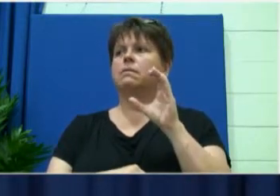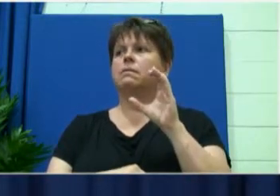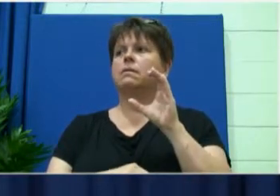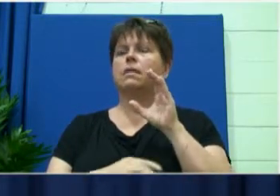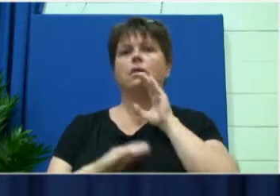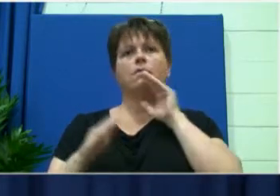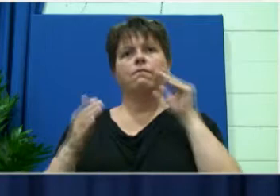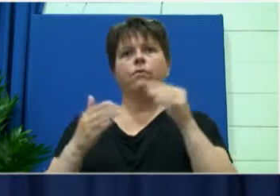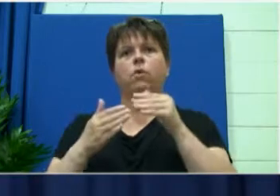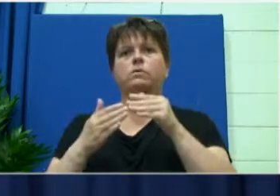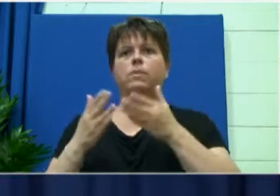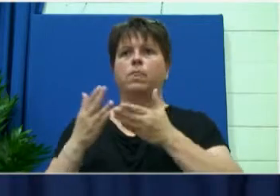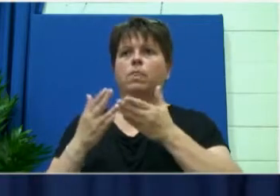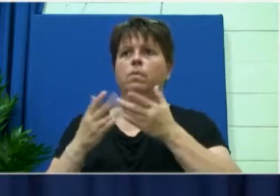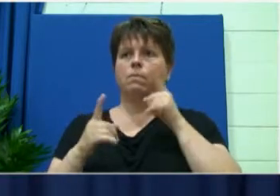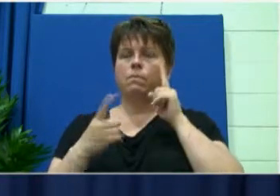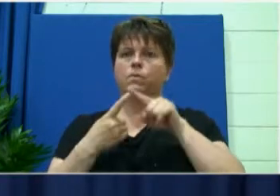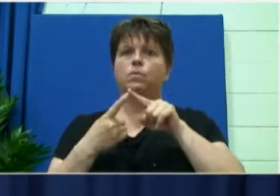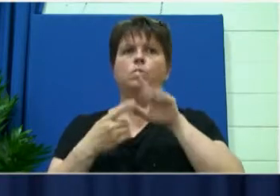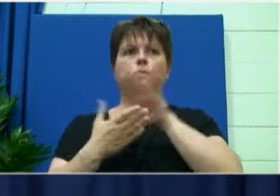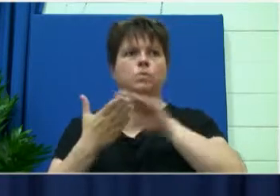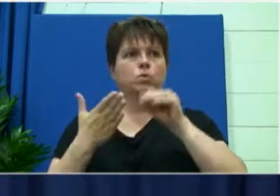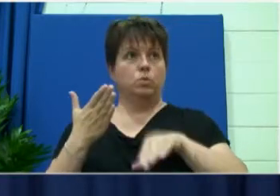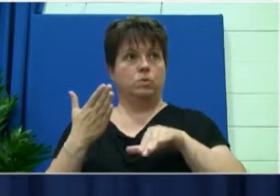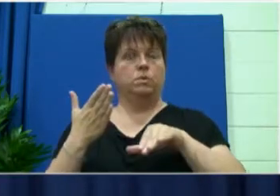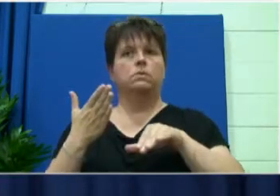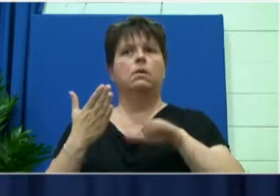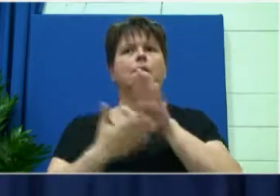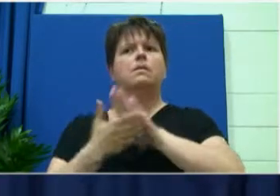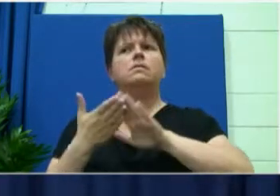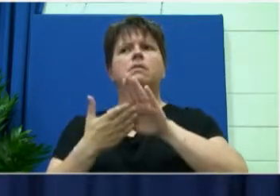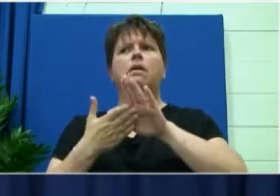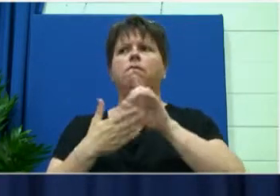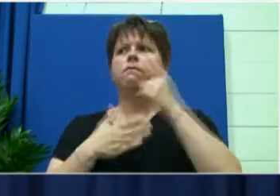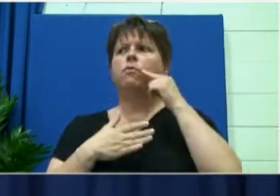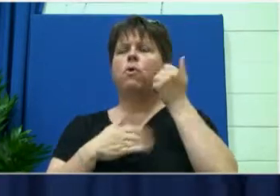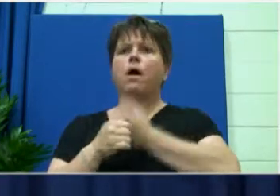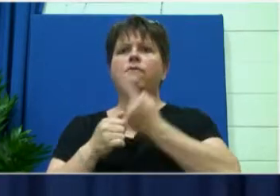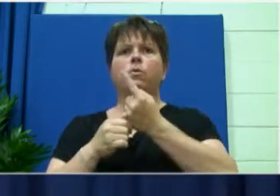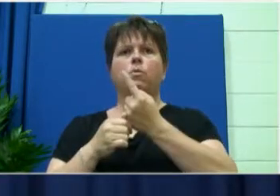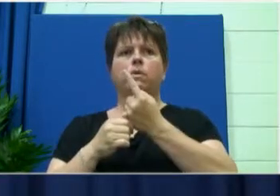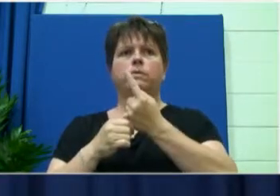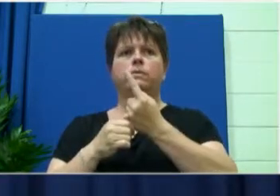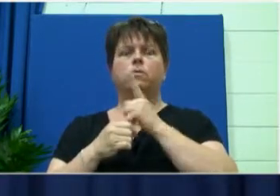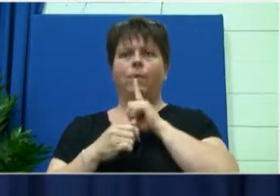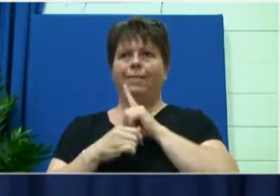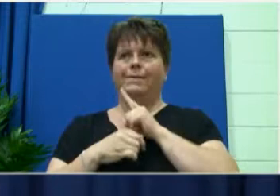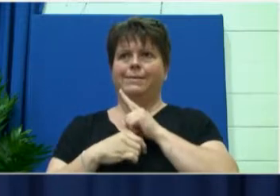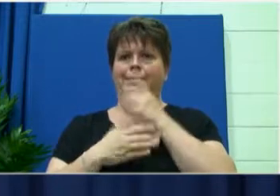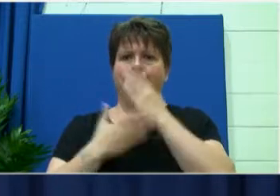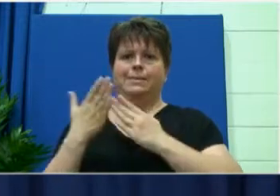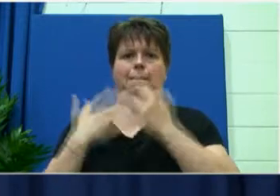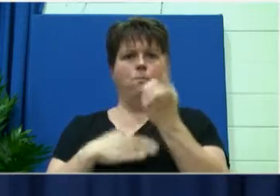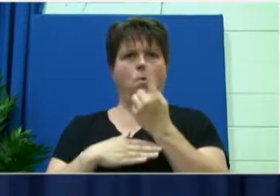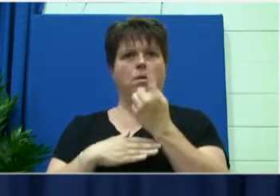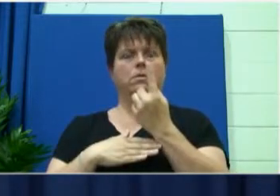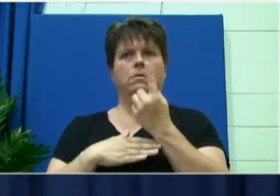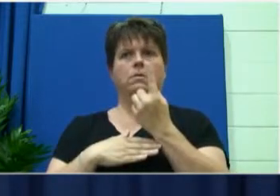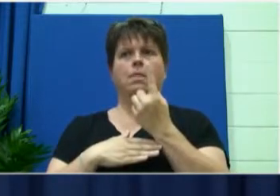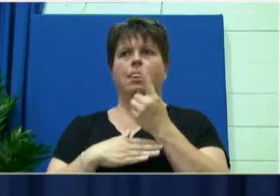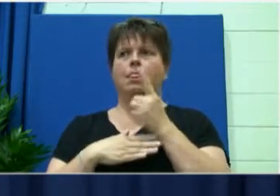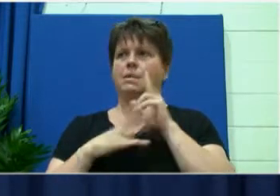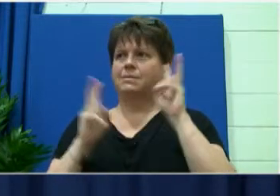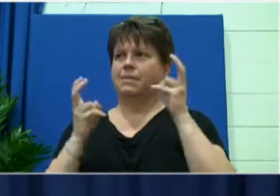commitment has always been to its students. This is a college where everyone is someone, a theme that we all